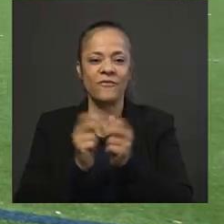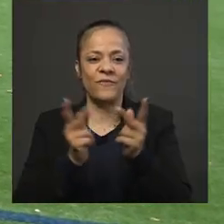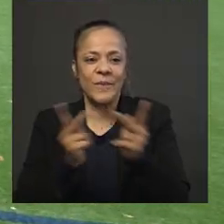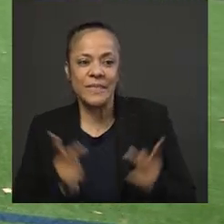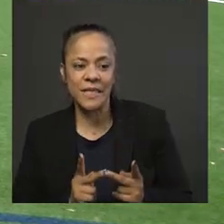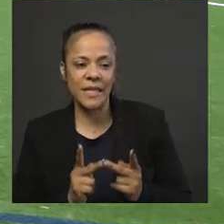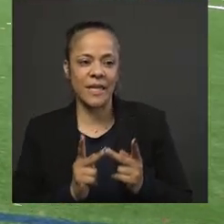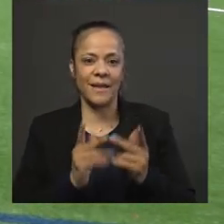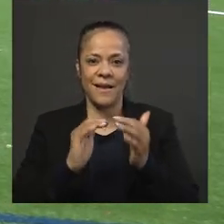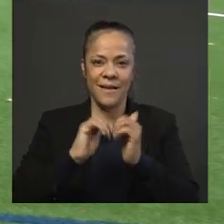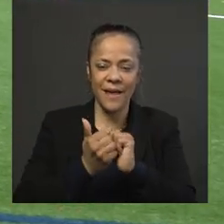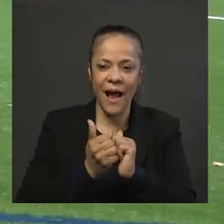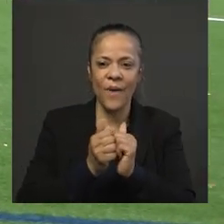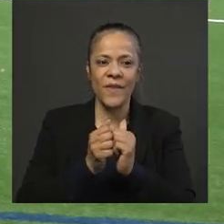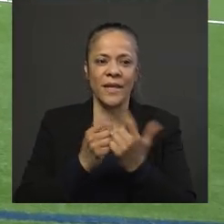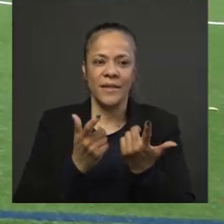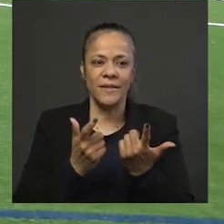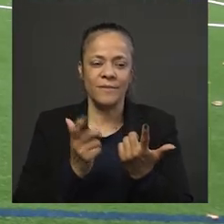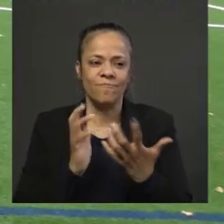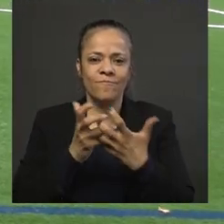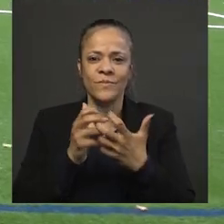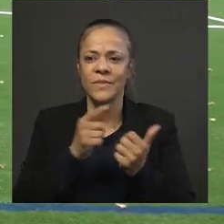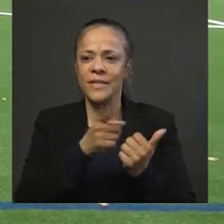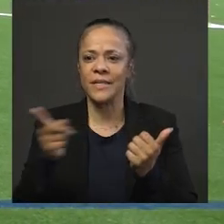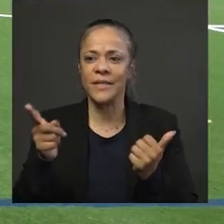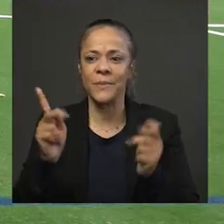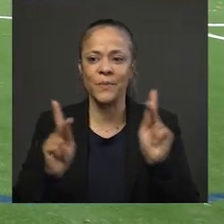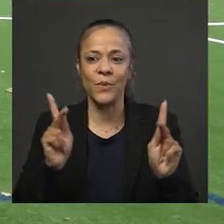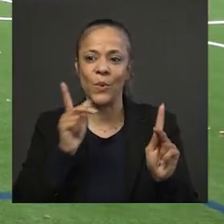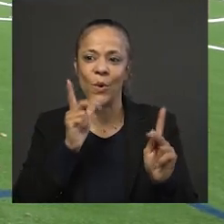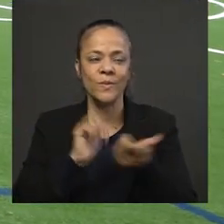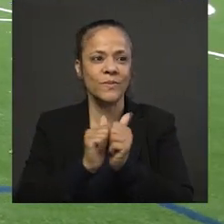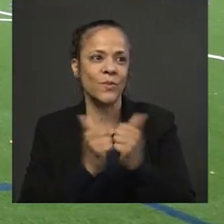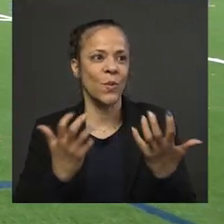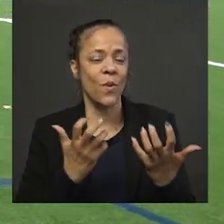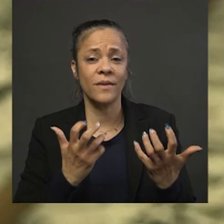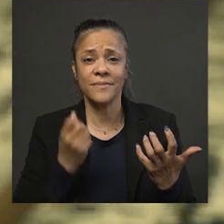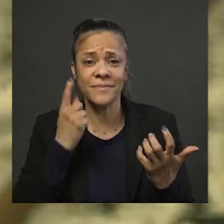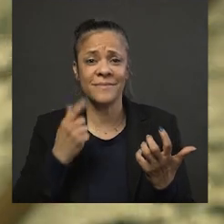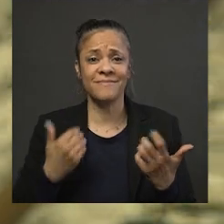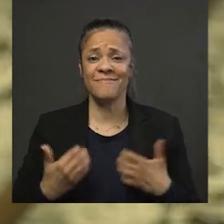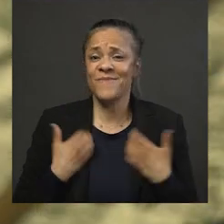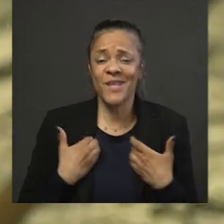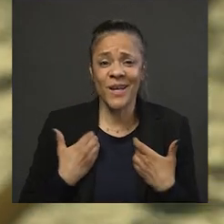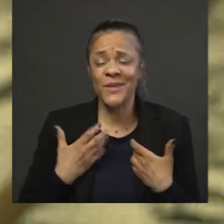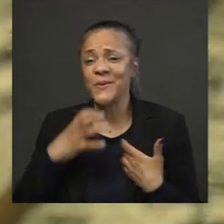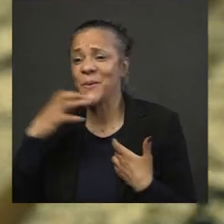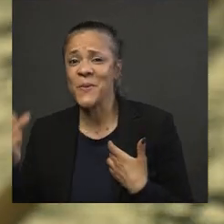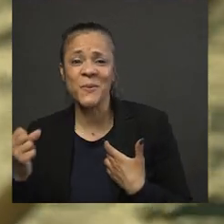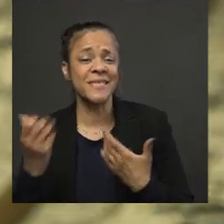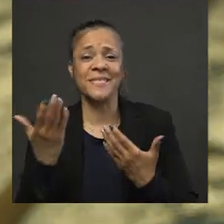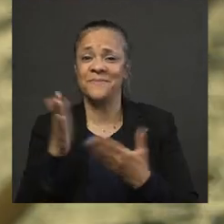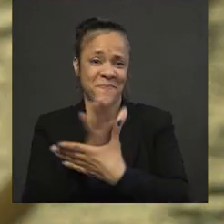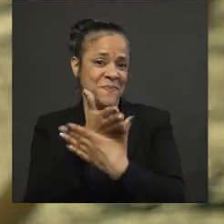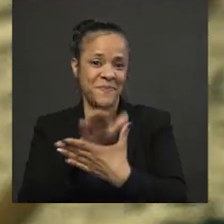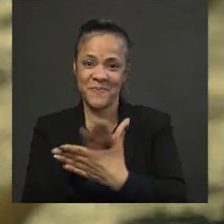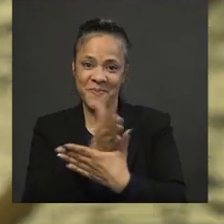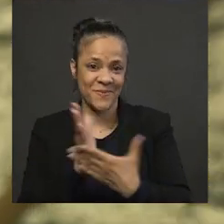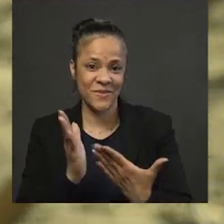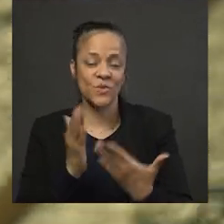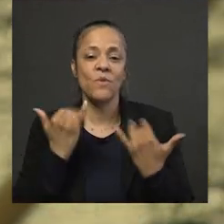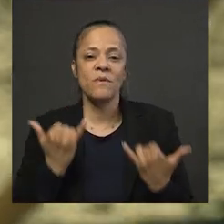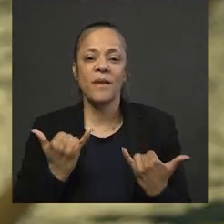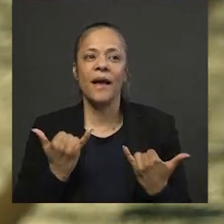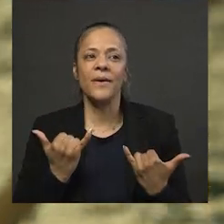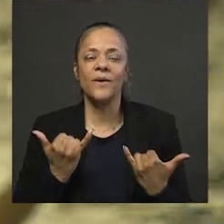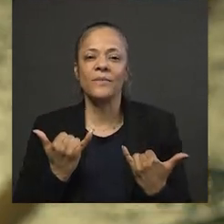facilities and how they are delivering and meeting the needs of the athletes that use them. And our athletes are young, they are old, they are everywhere in the middle, and we are now